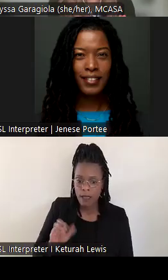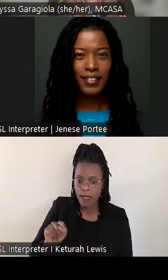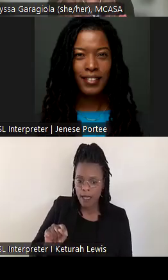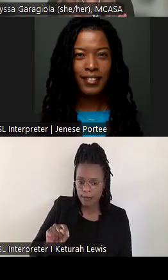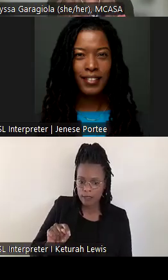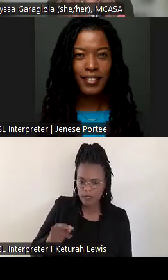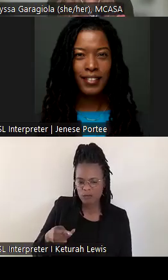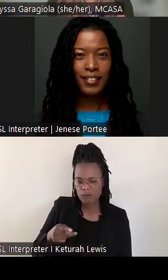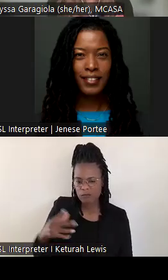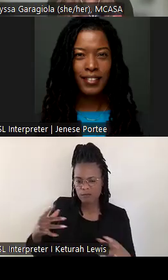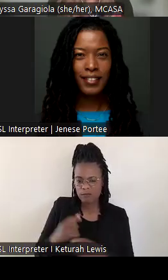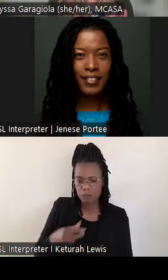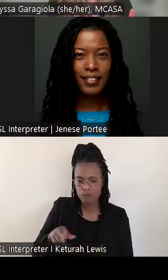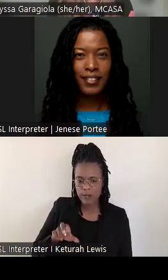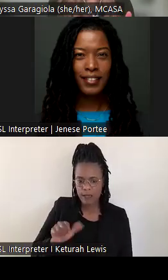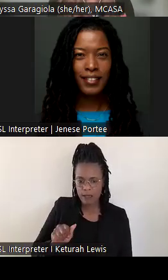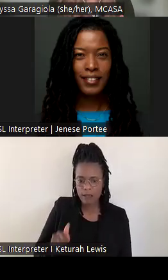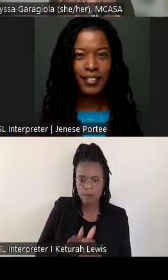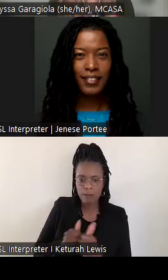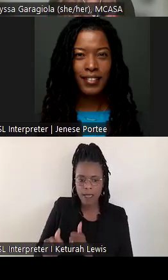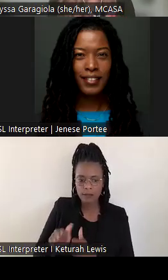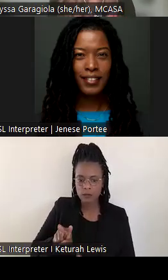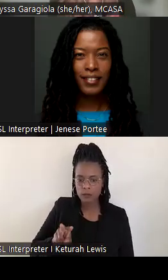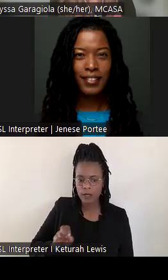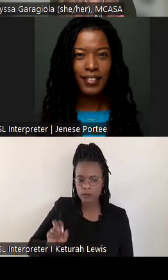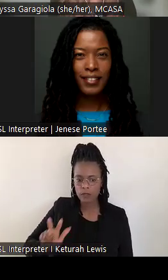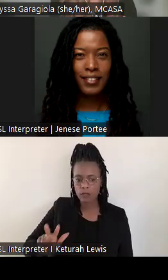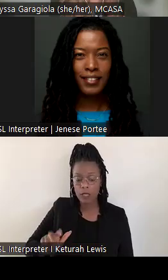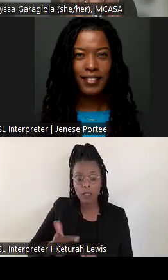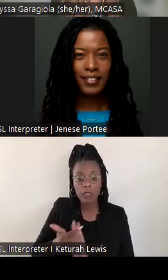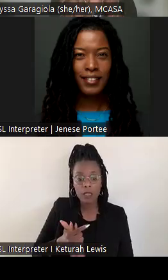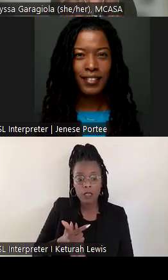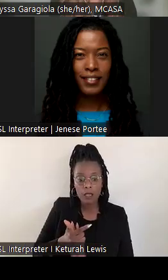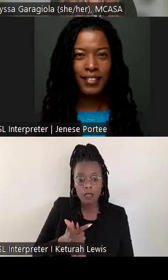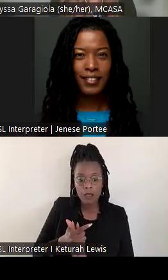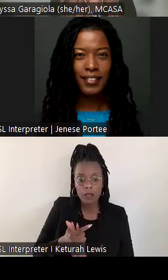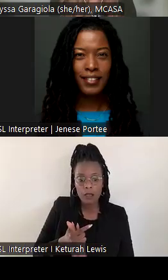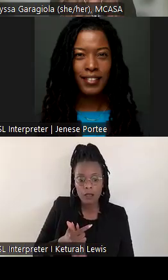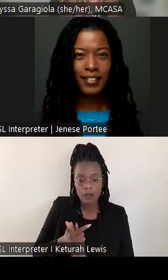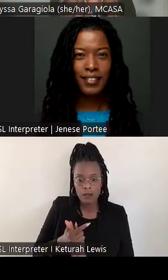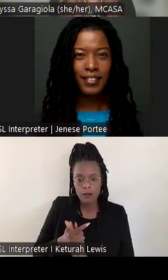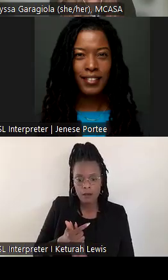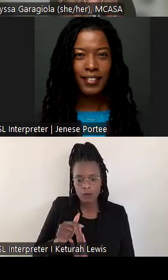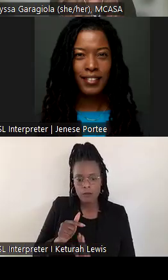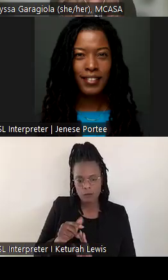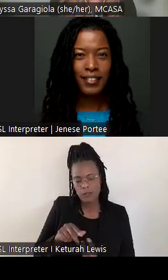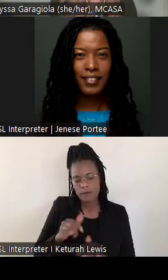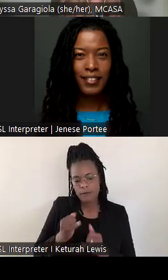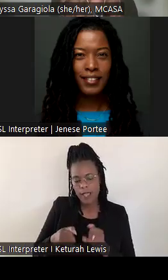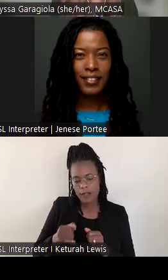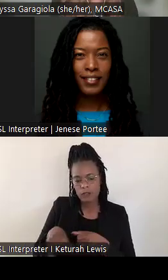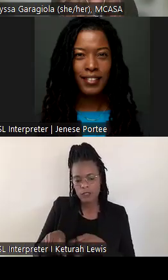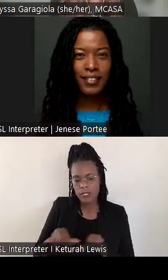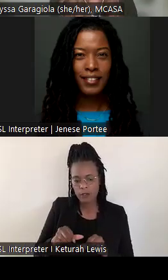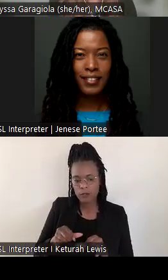in 2012. And this law establishes a zero tolerance policy for prison